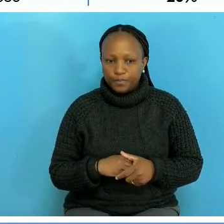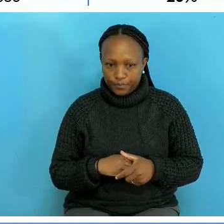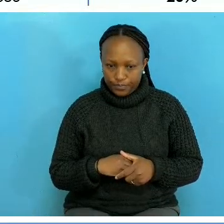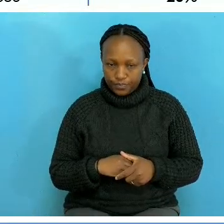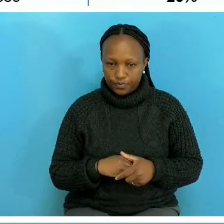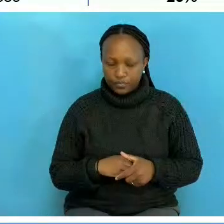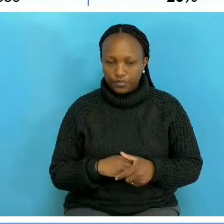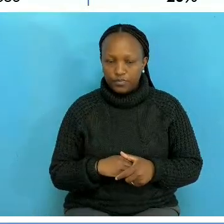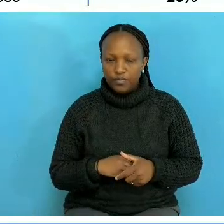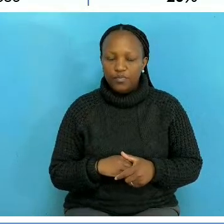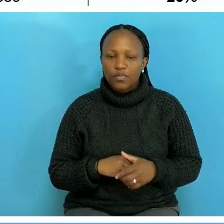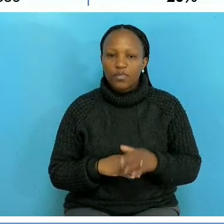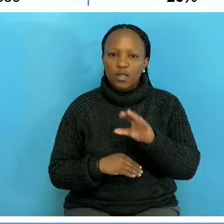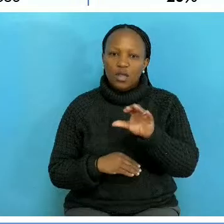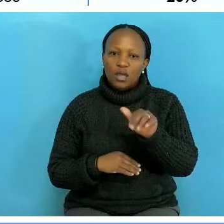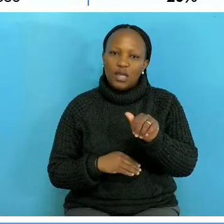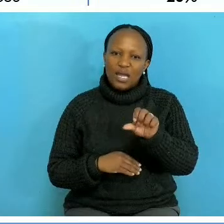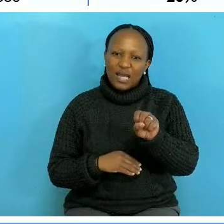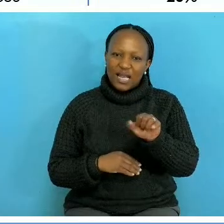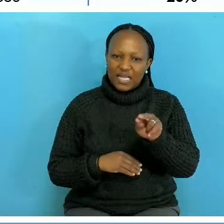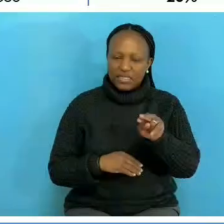on casino taxes